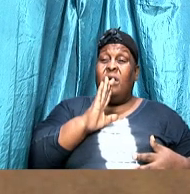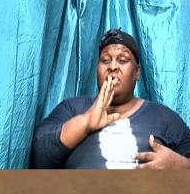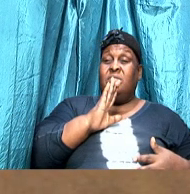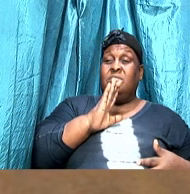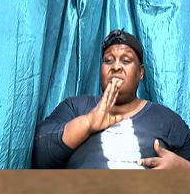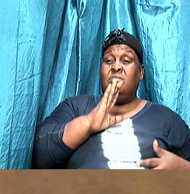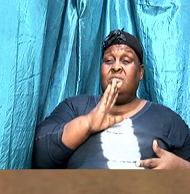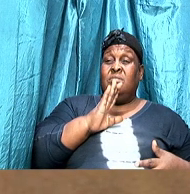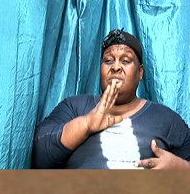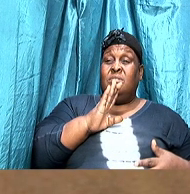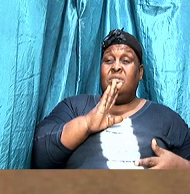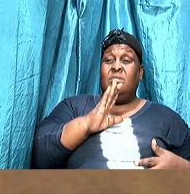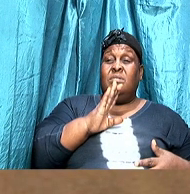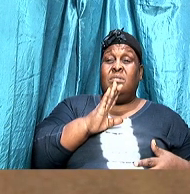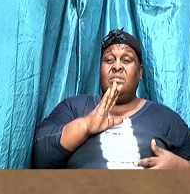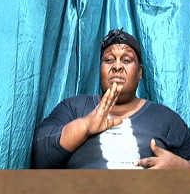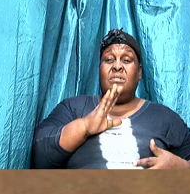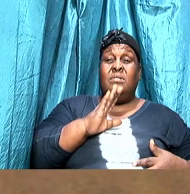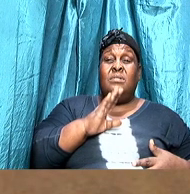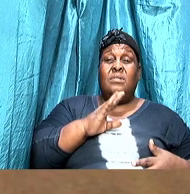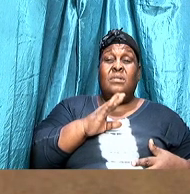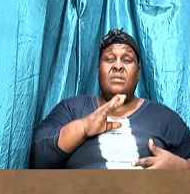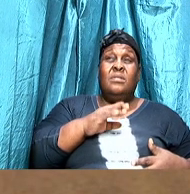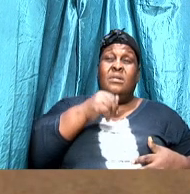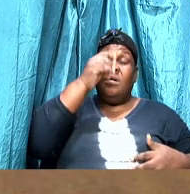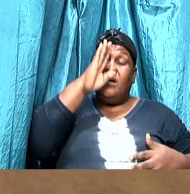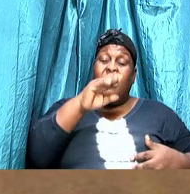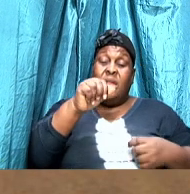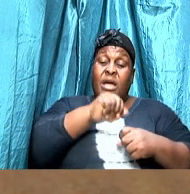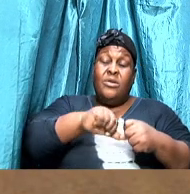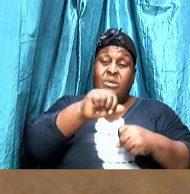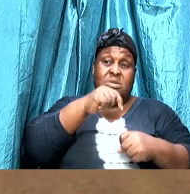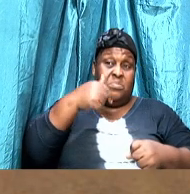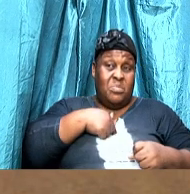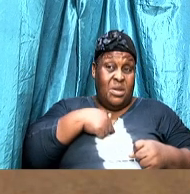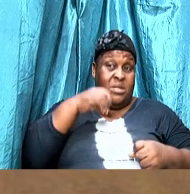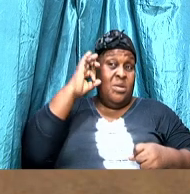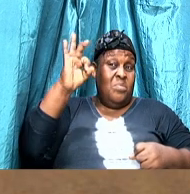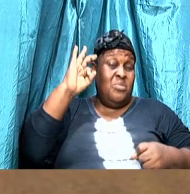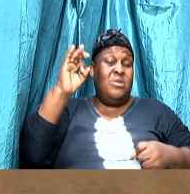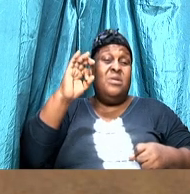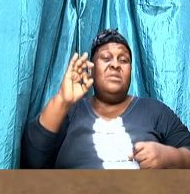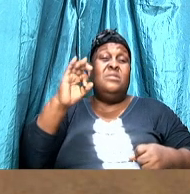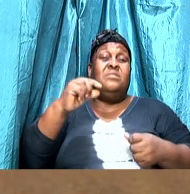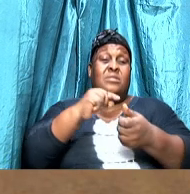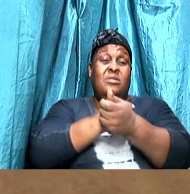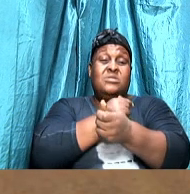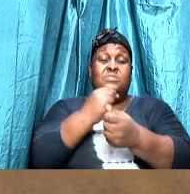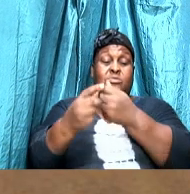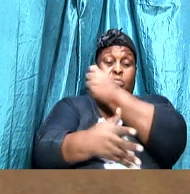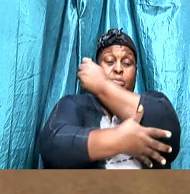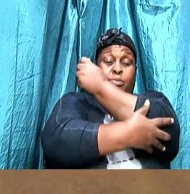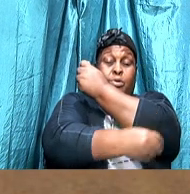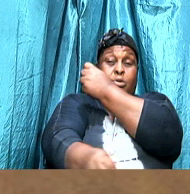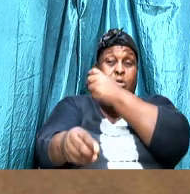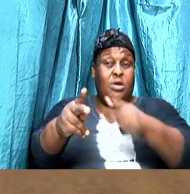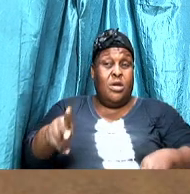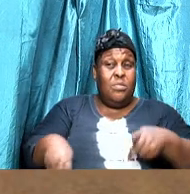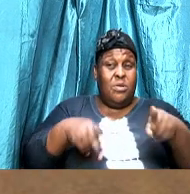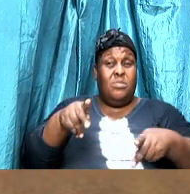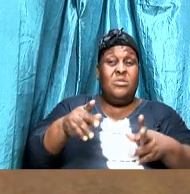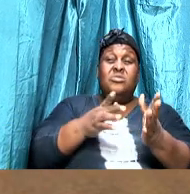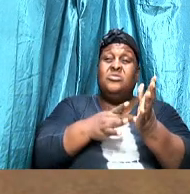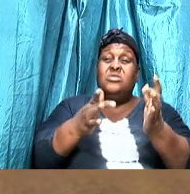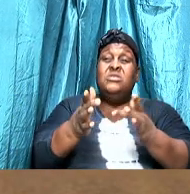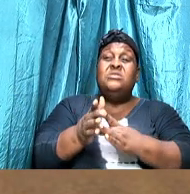know, he has anointed me to preach the gospel to the poor. So now, Jesus still has